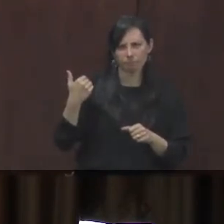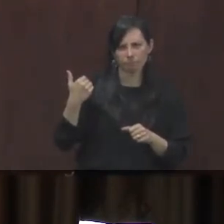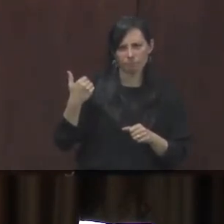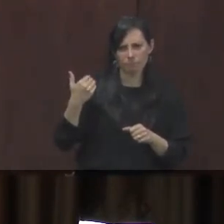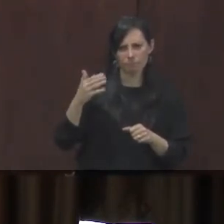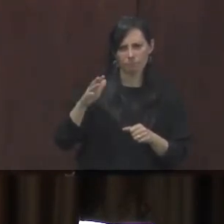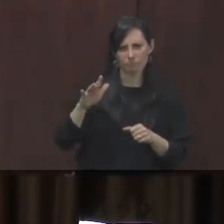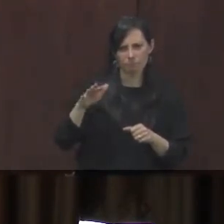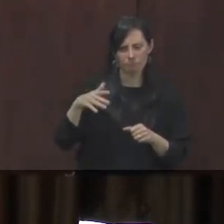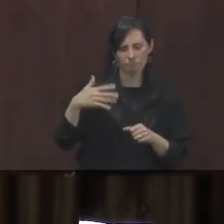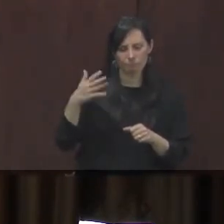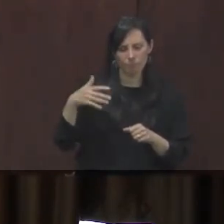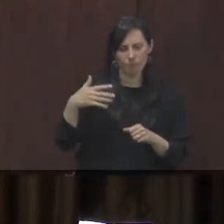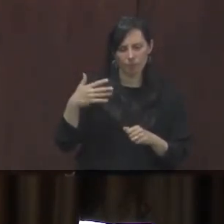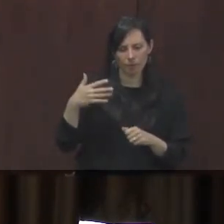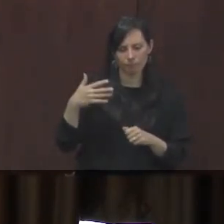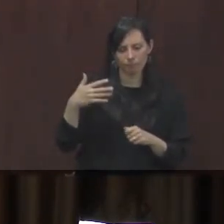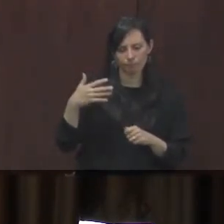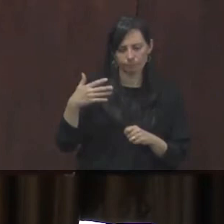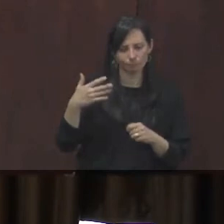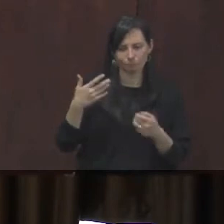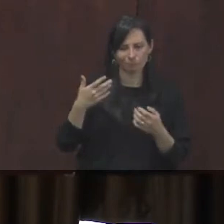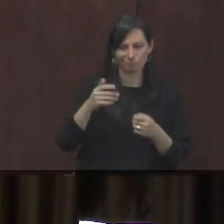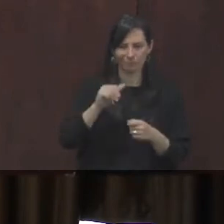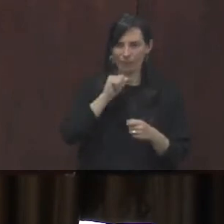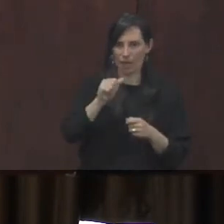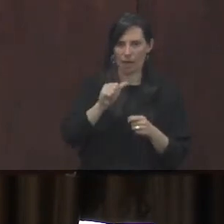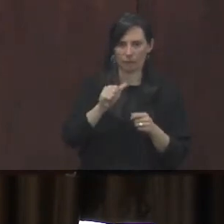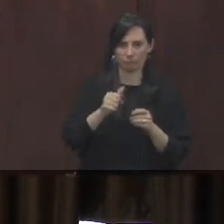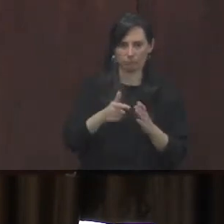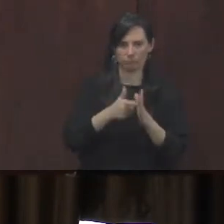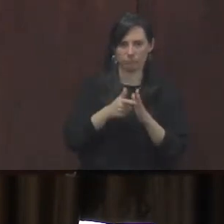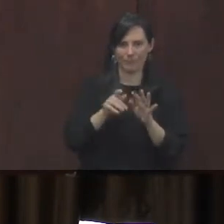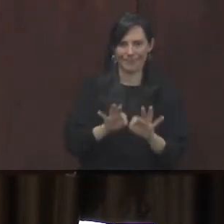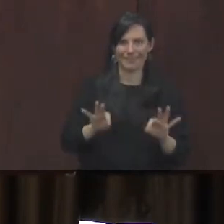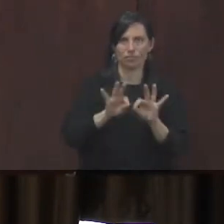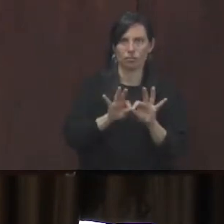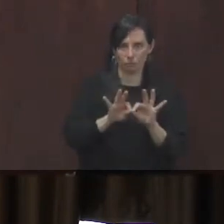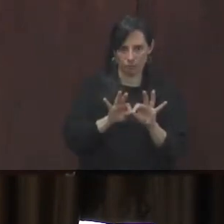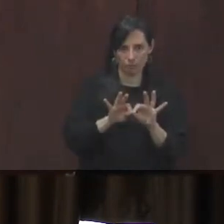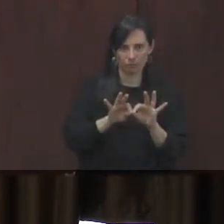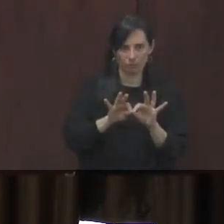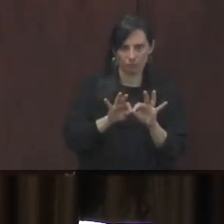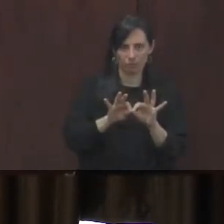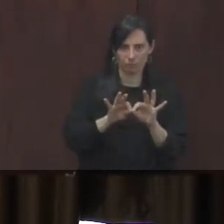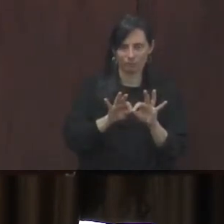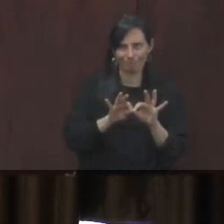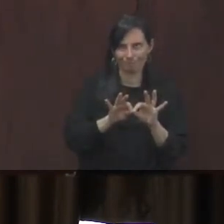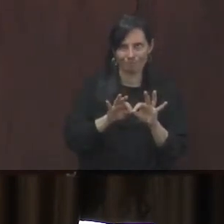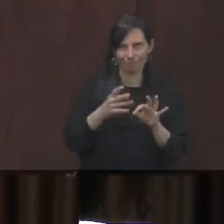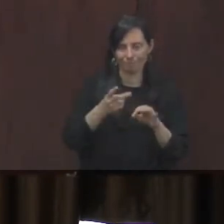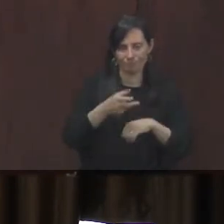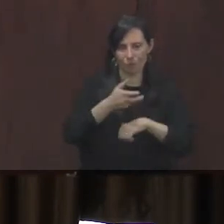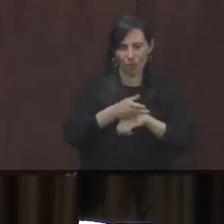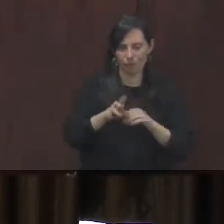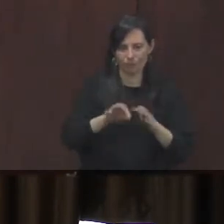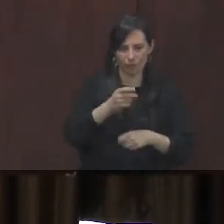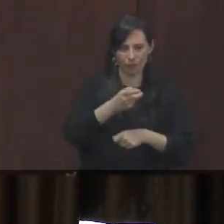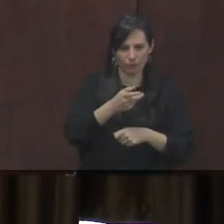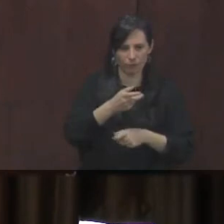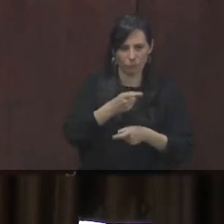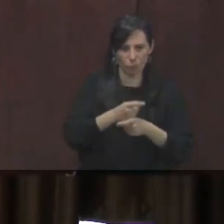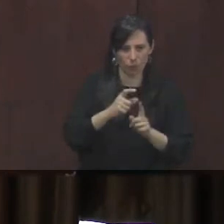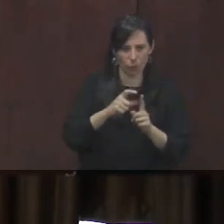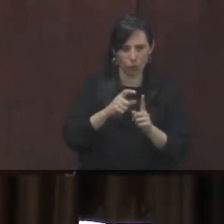curtail what we called non-essential, and I always struggle to find the right word because the procedures that were stopped were essential